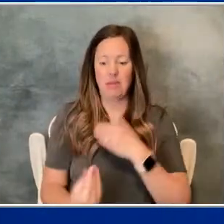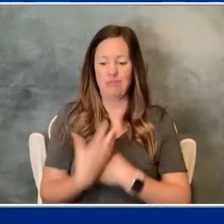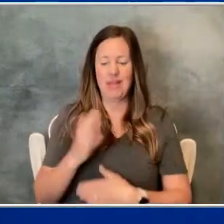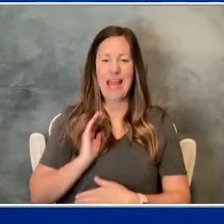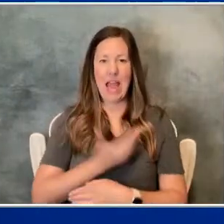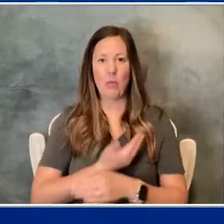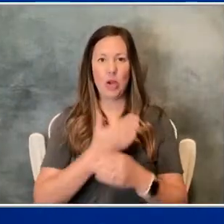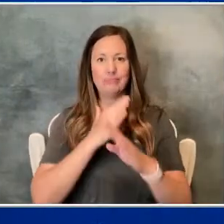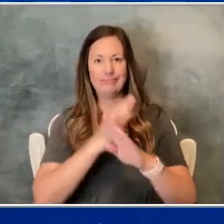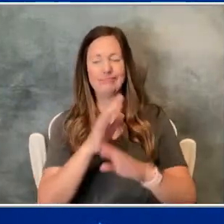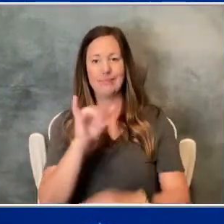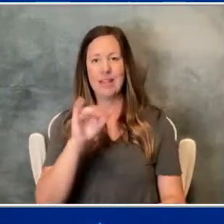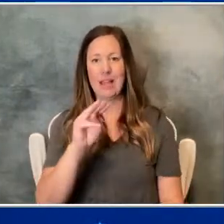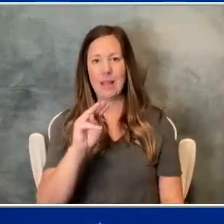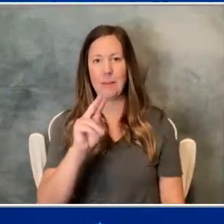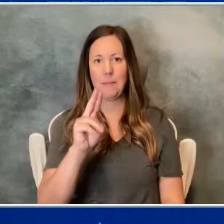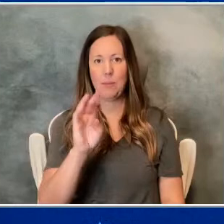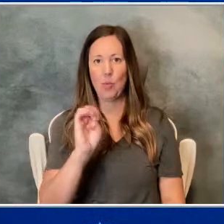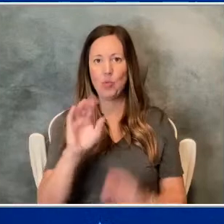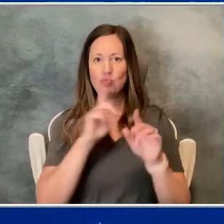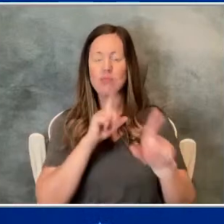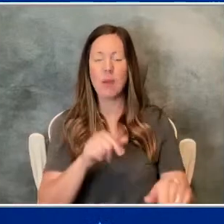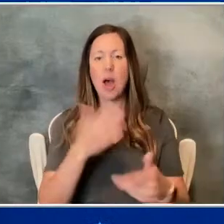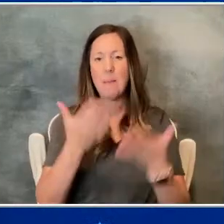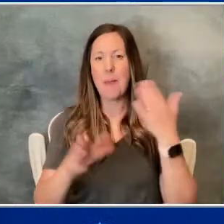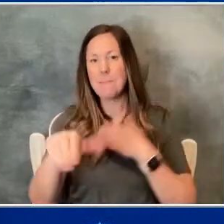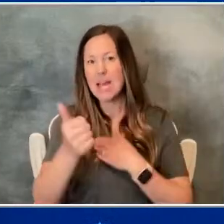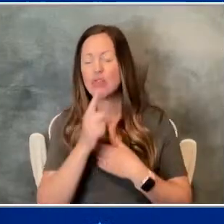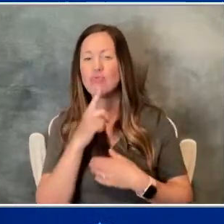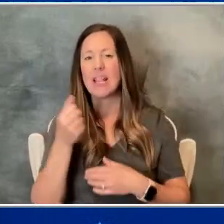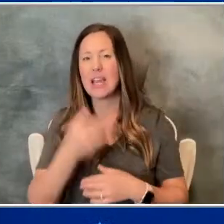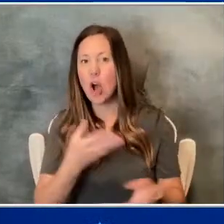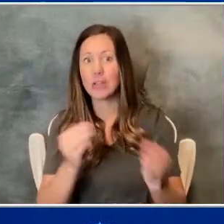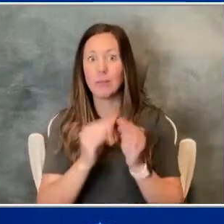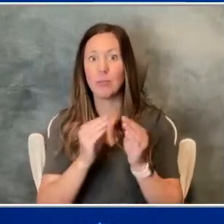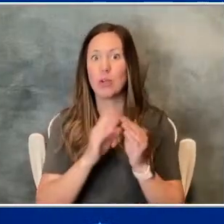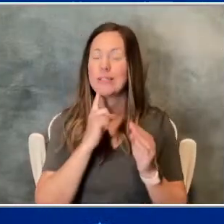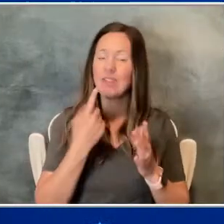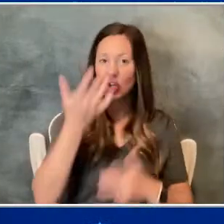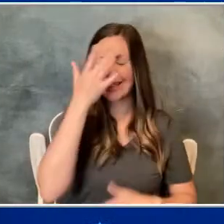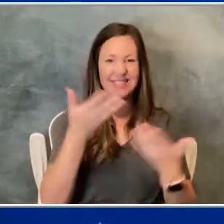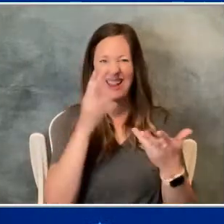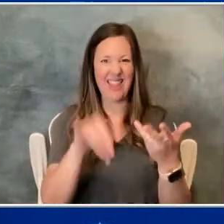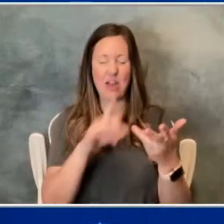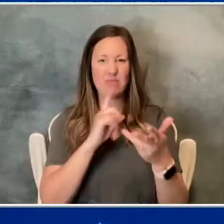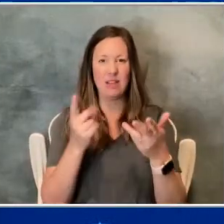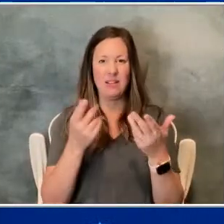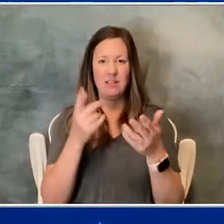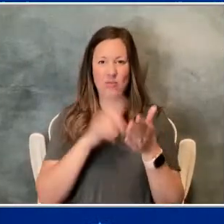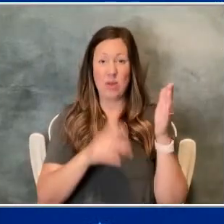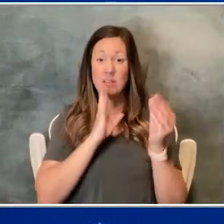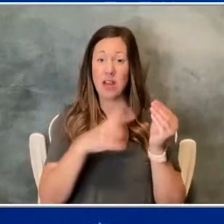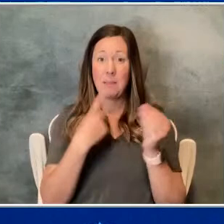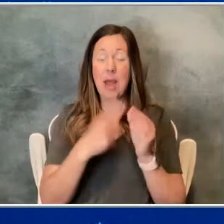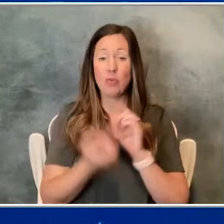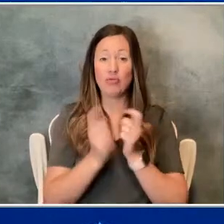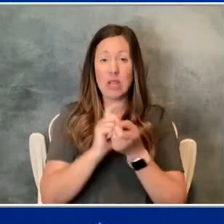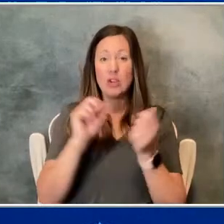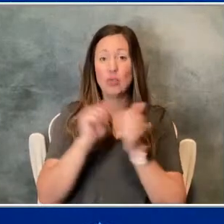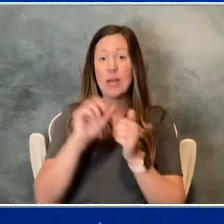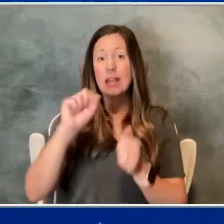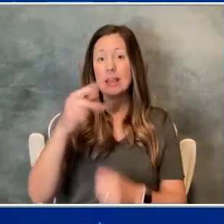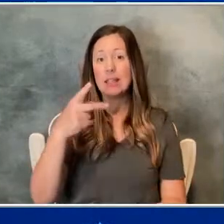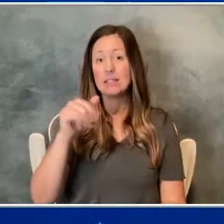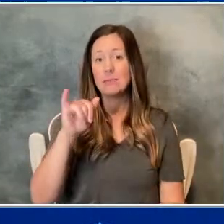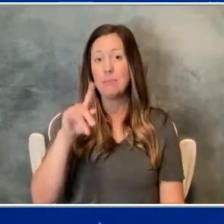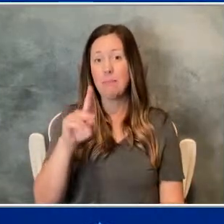other genes that cause it just to be more virulent and cause severe disease. Really, a lot of what we're talking about are changes in the spike protein.